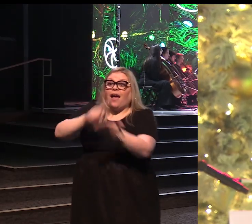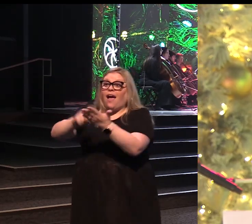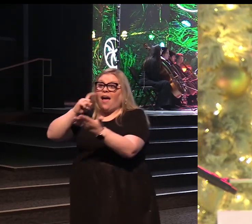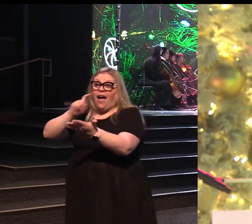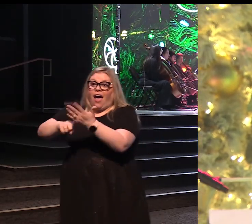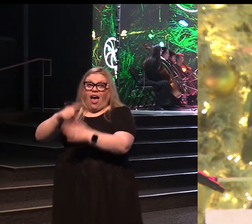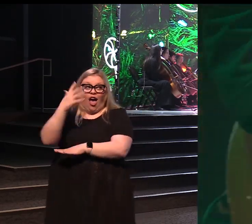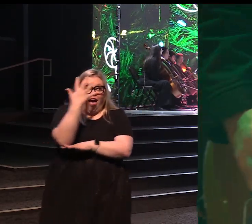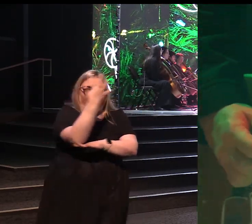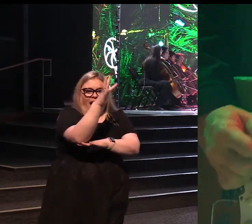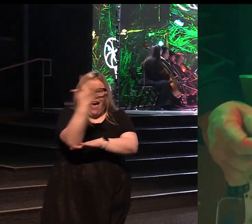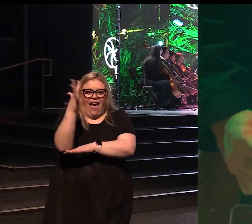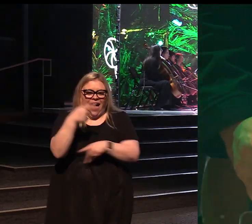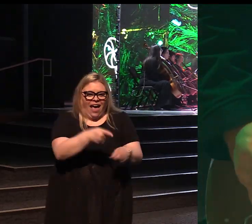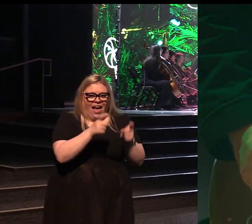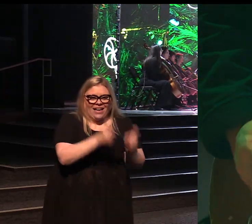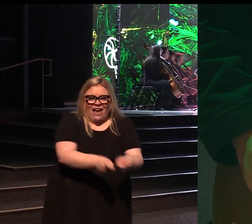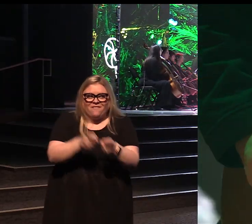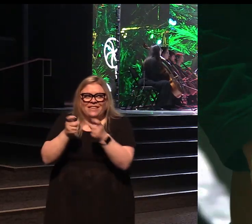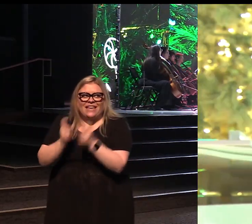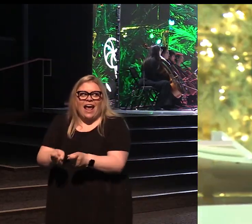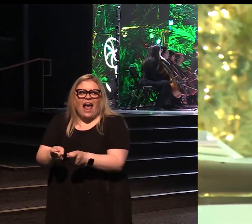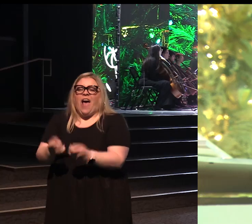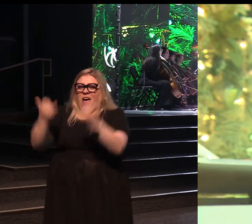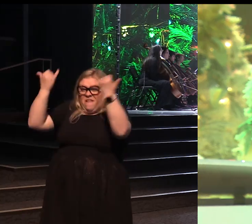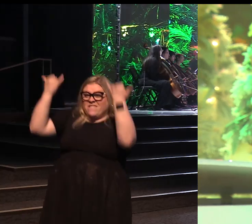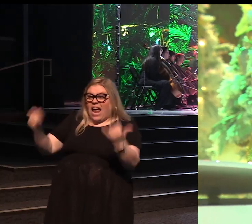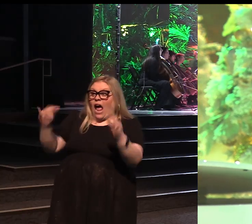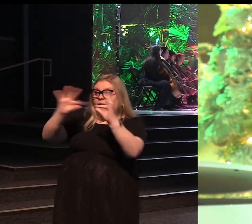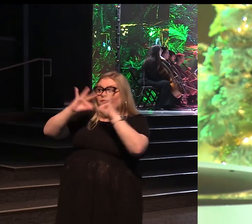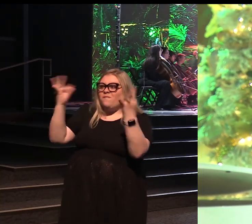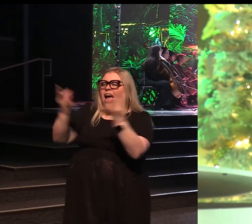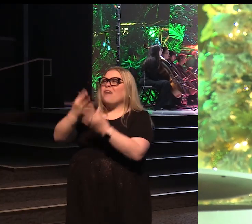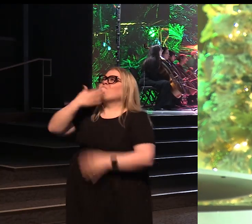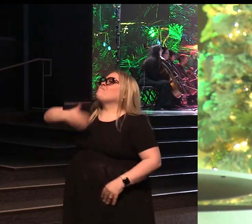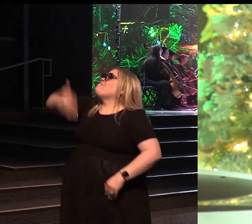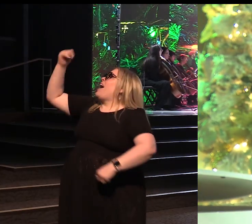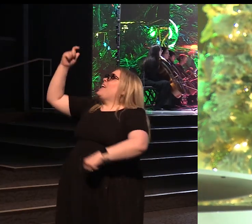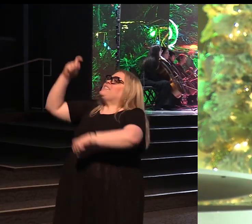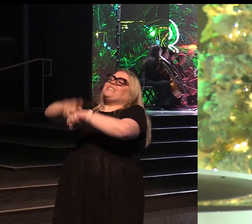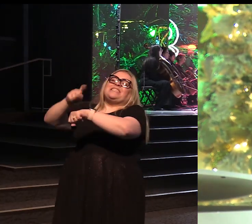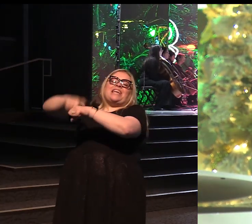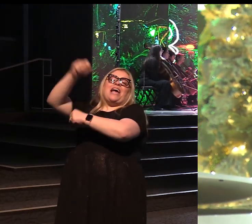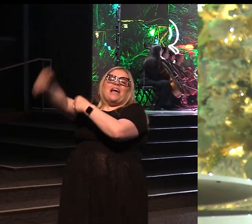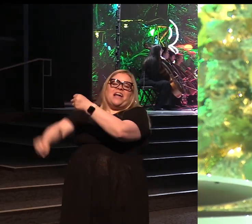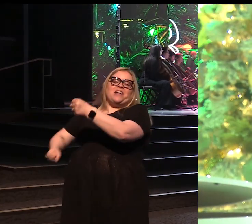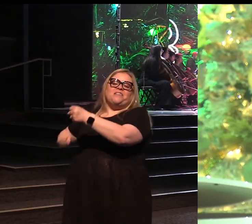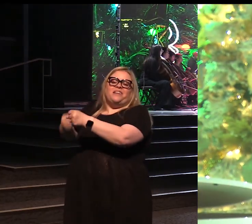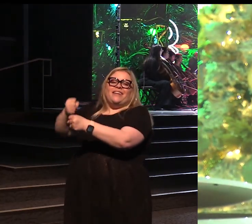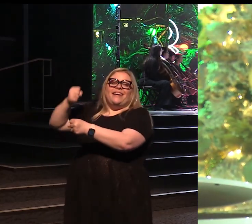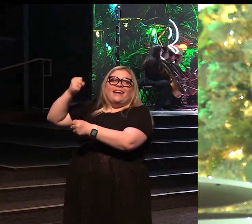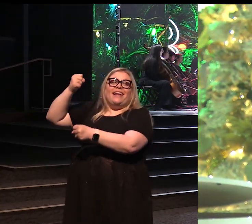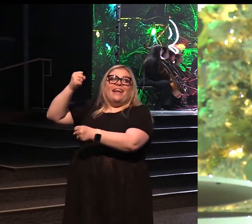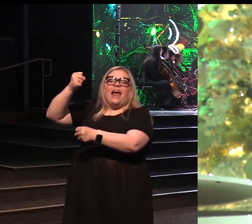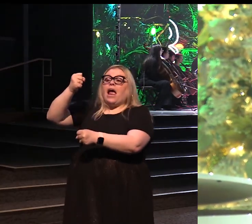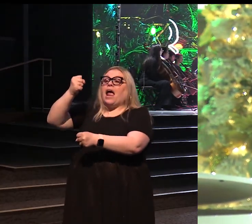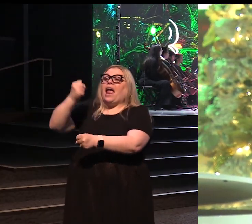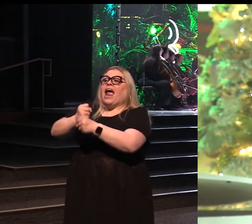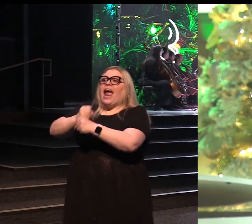will see the gifts under the tree. It's the best time of year for the